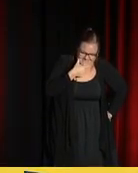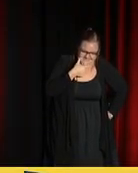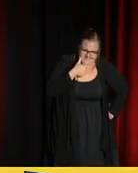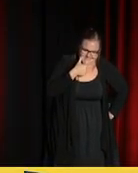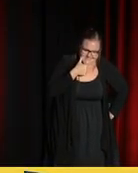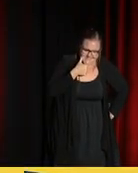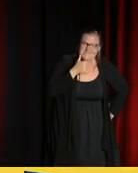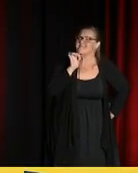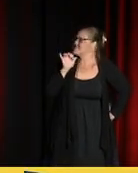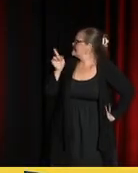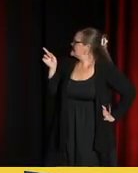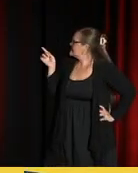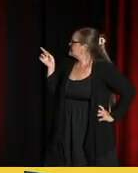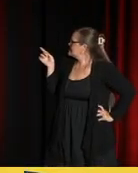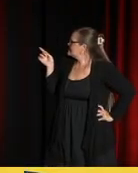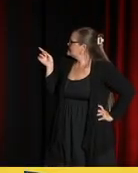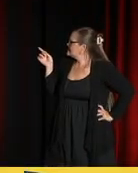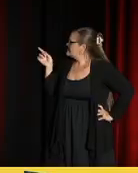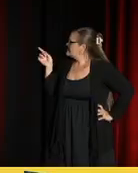Yeah.